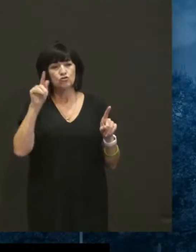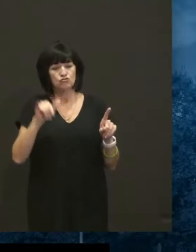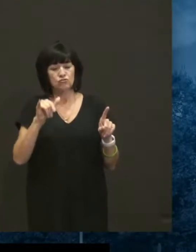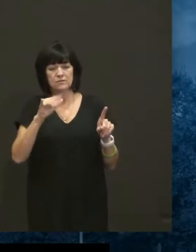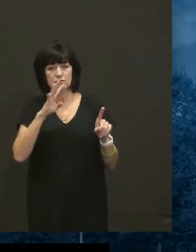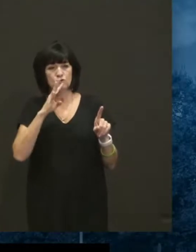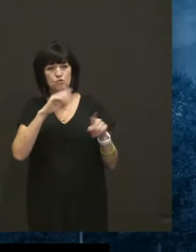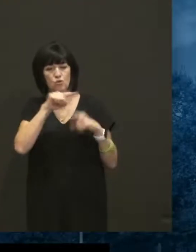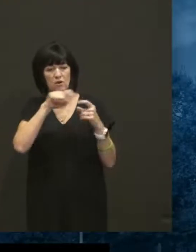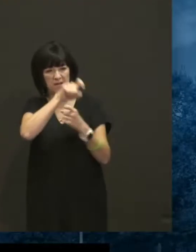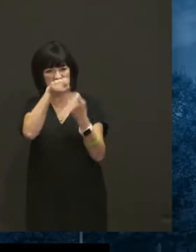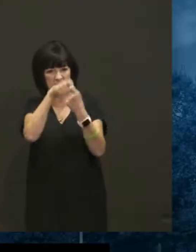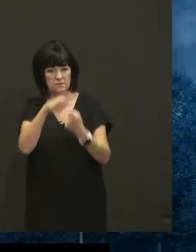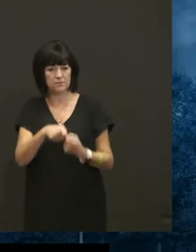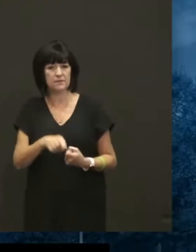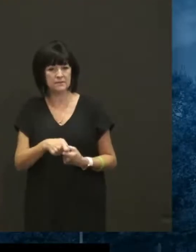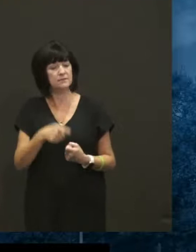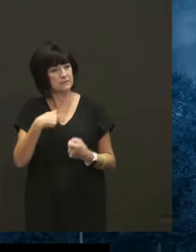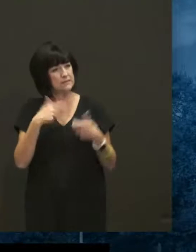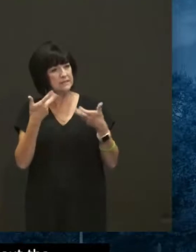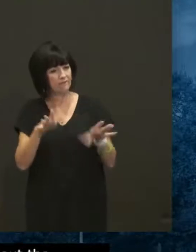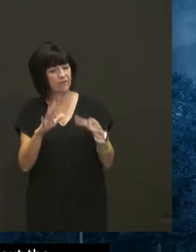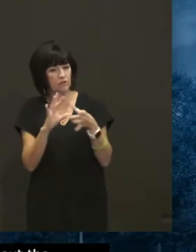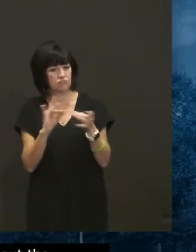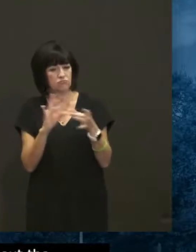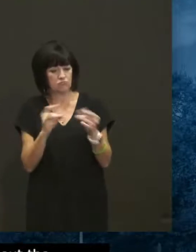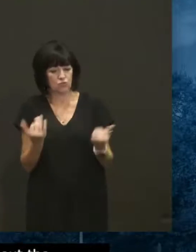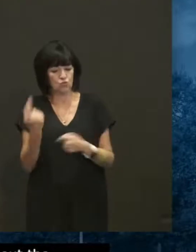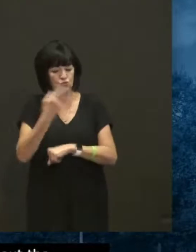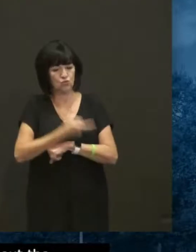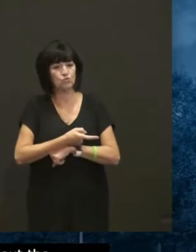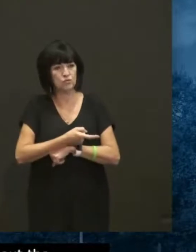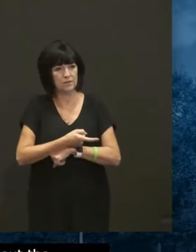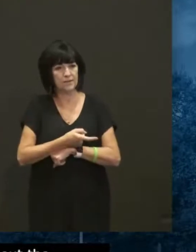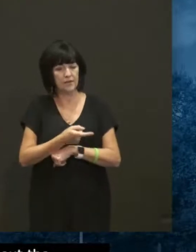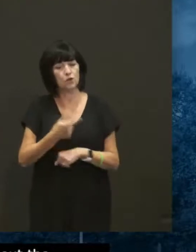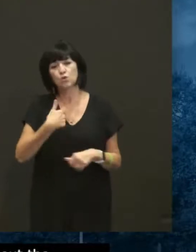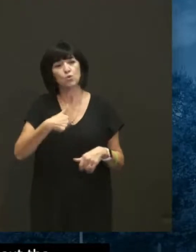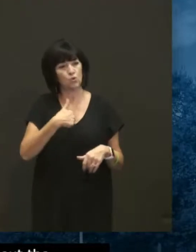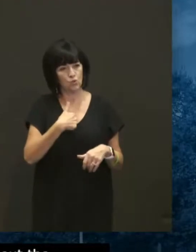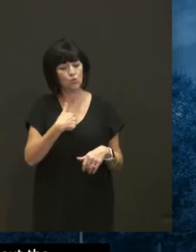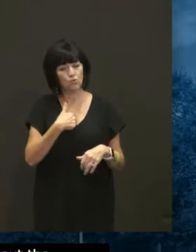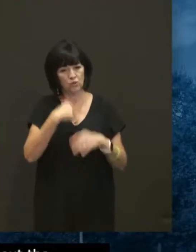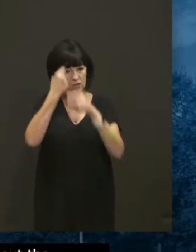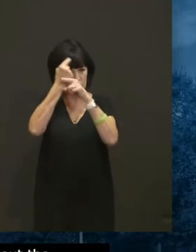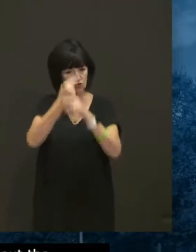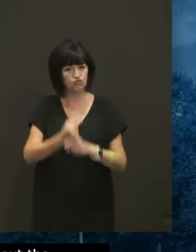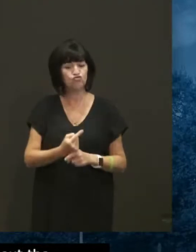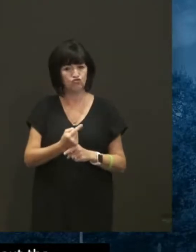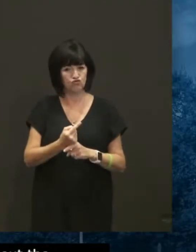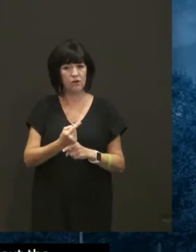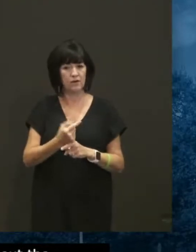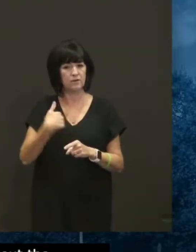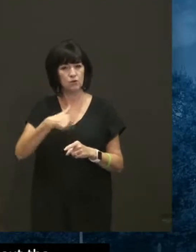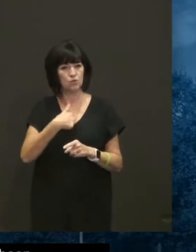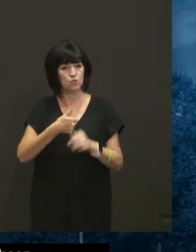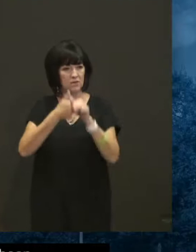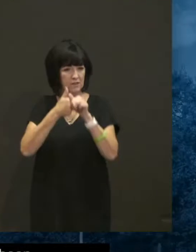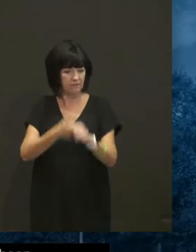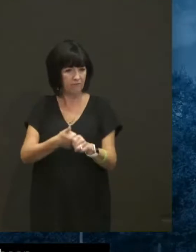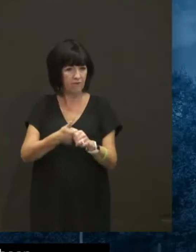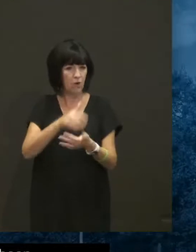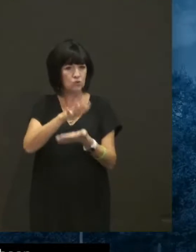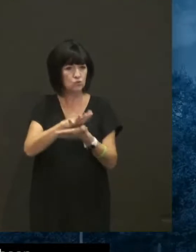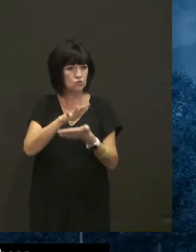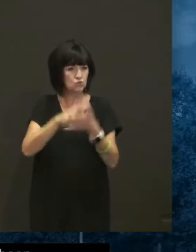I mentioned earlier in my remarks, that we've been communicating on a regular, almost daily basis with the school superintendents,